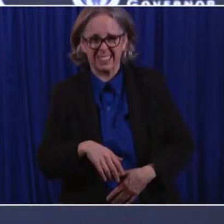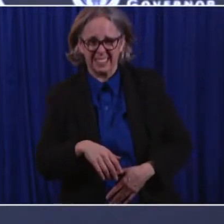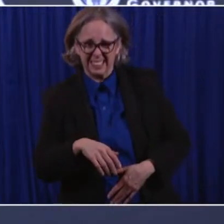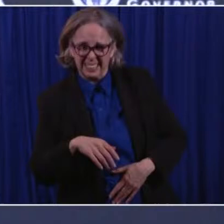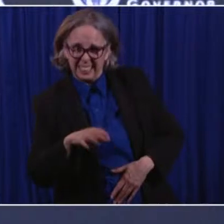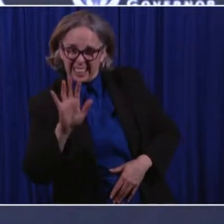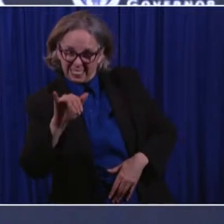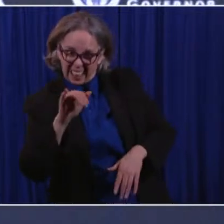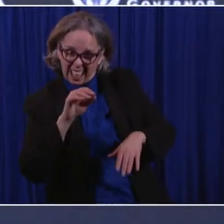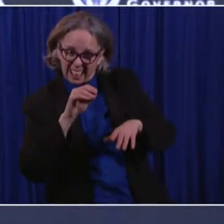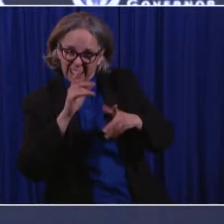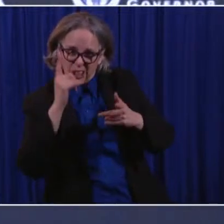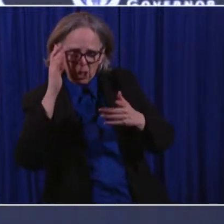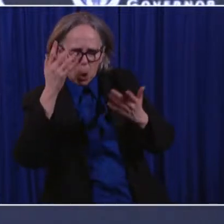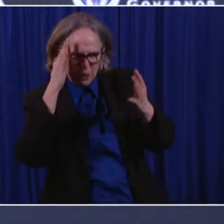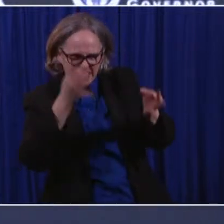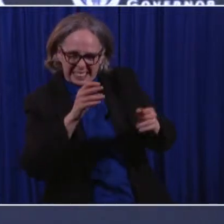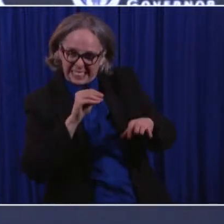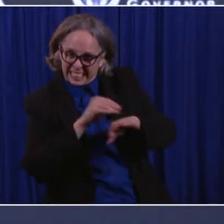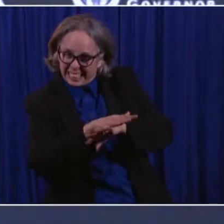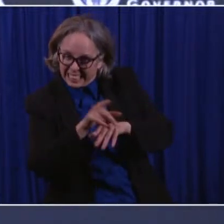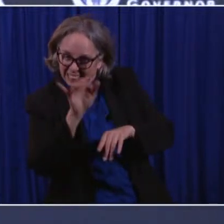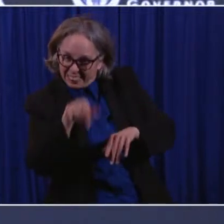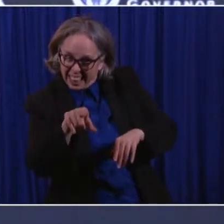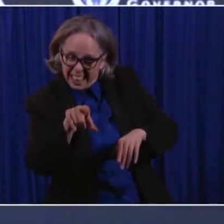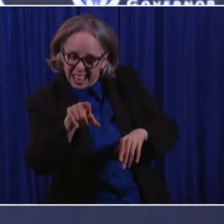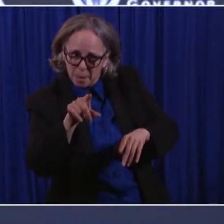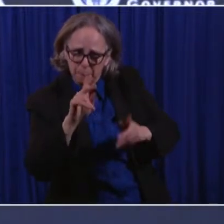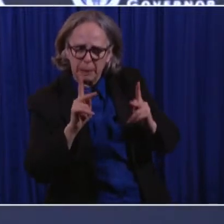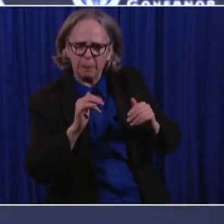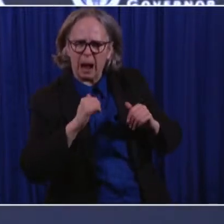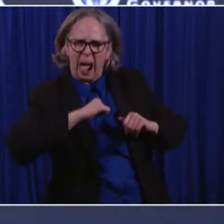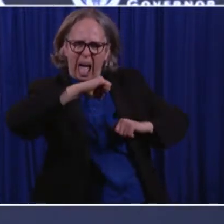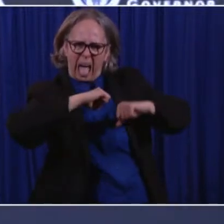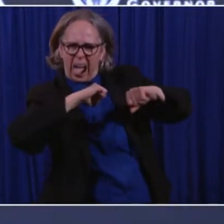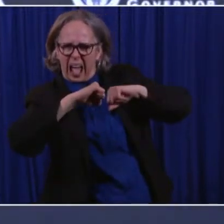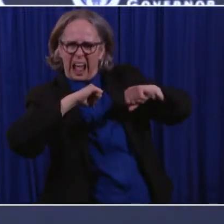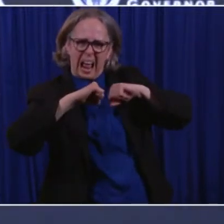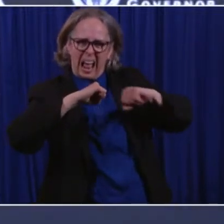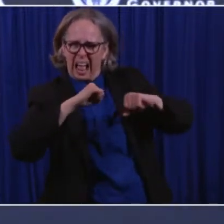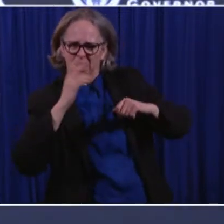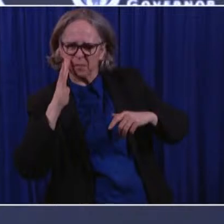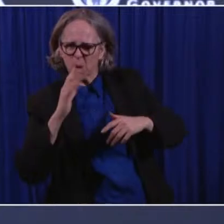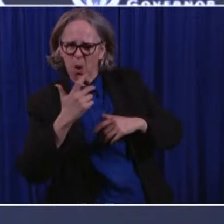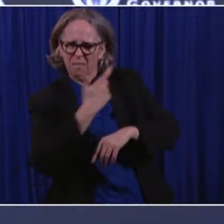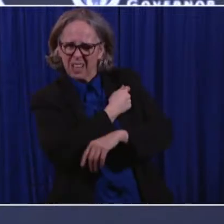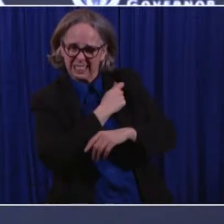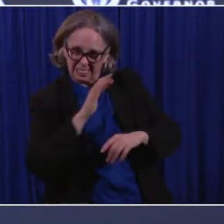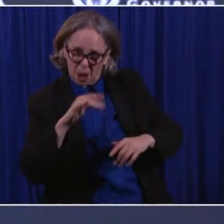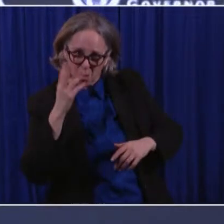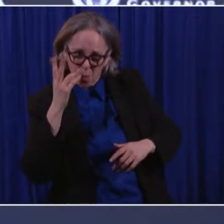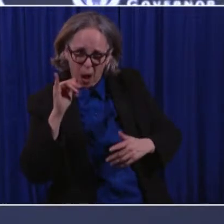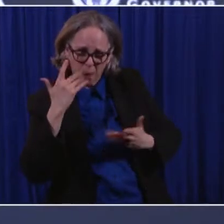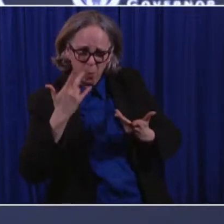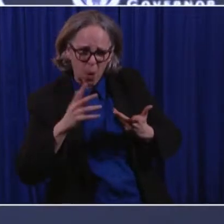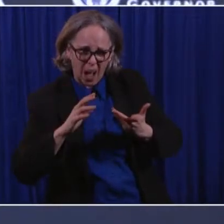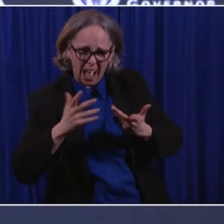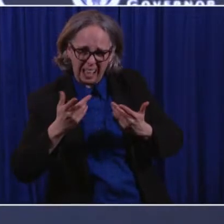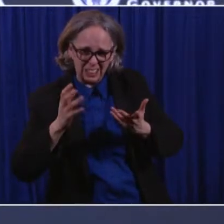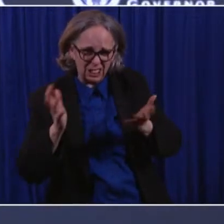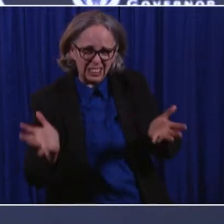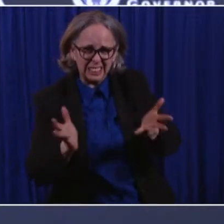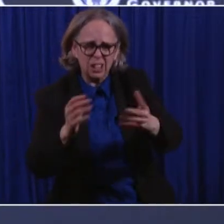vaccine hesitancy, if you've kind of hit your limit with people who are eligible, and then opening it up widely is to reach more. We seem, and I